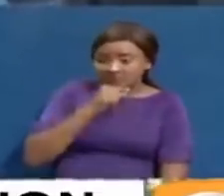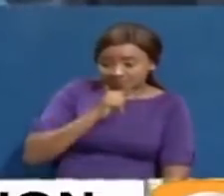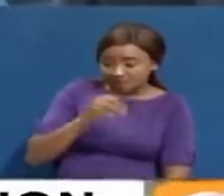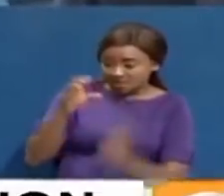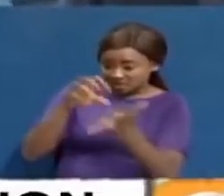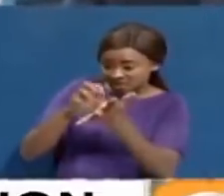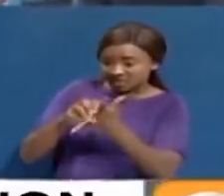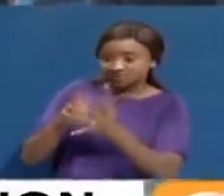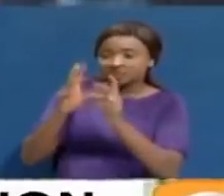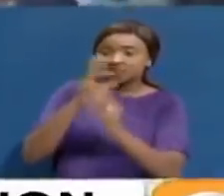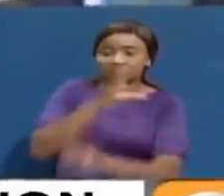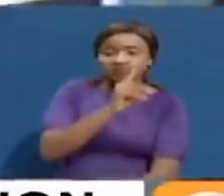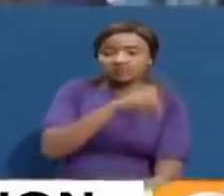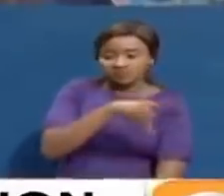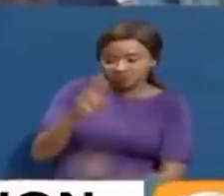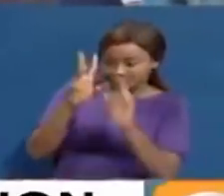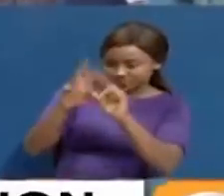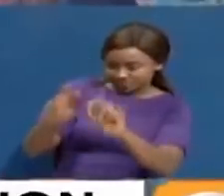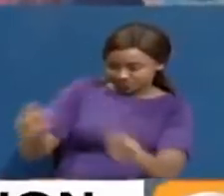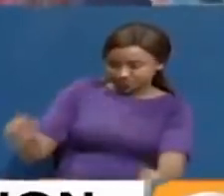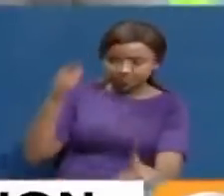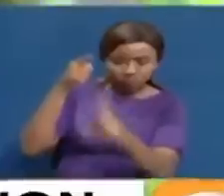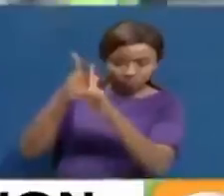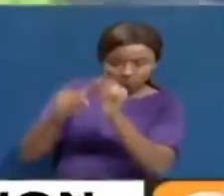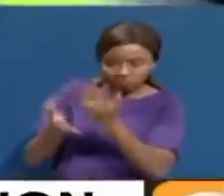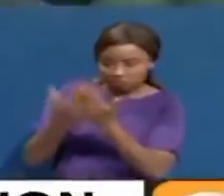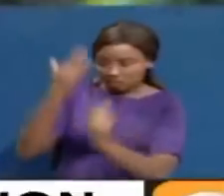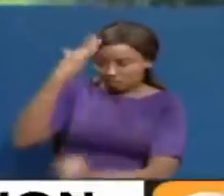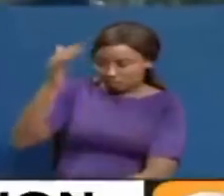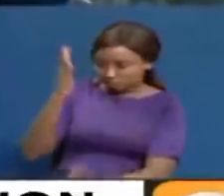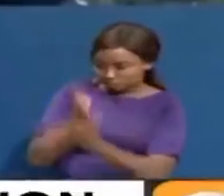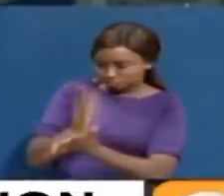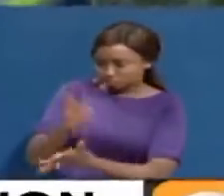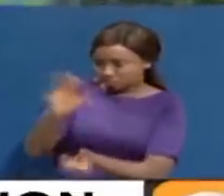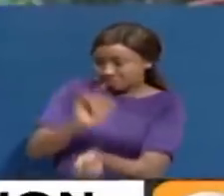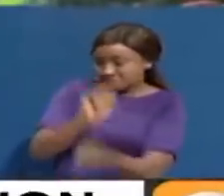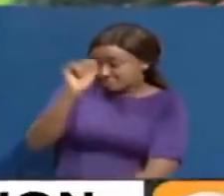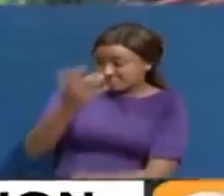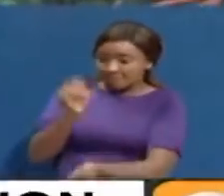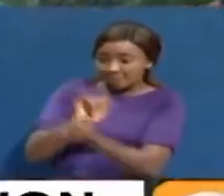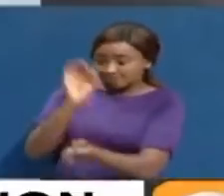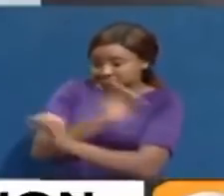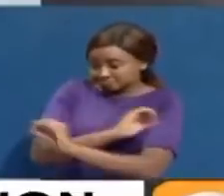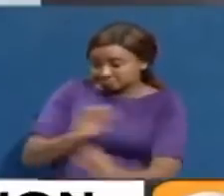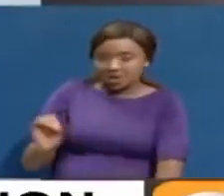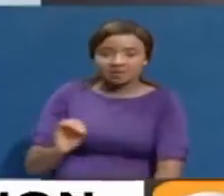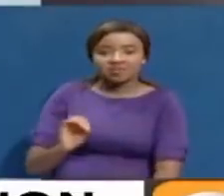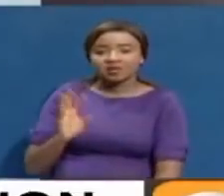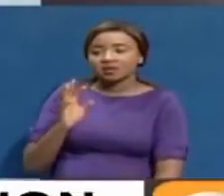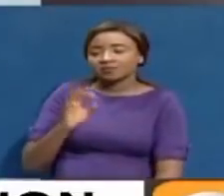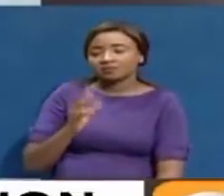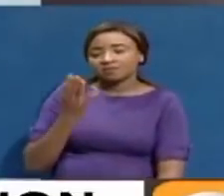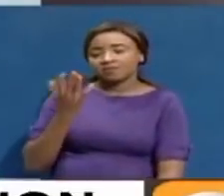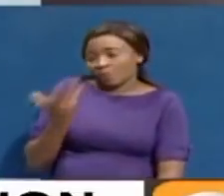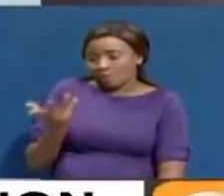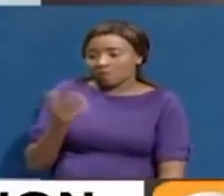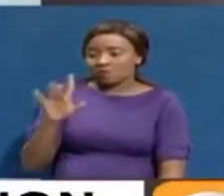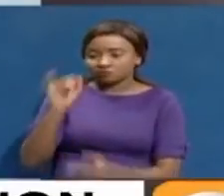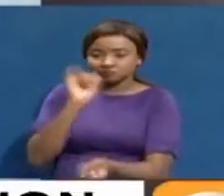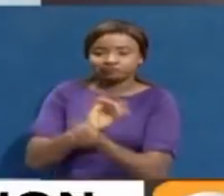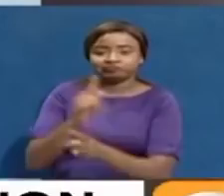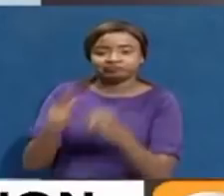looked into by the DPP's office in order to ascertain whether he should be released or charged for claiming to have committed a crime he did